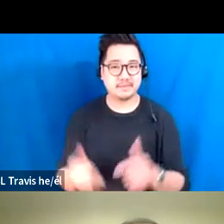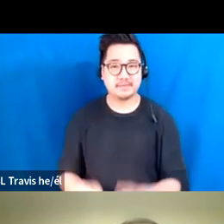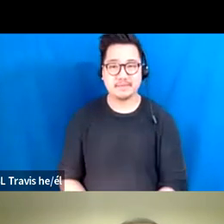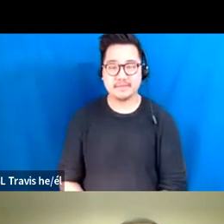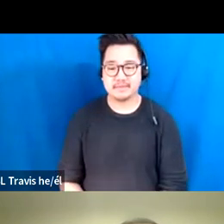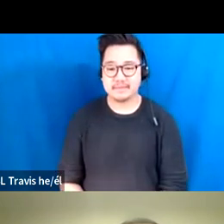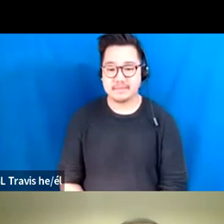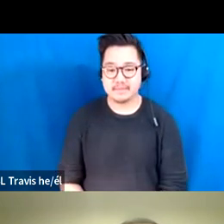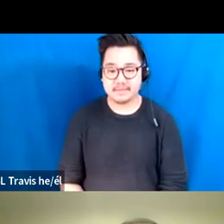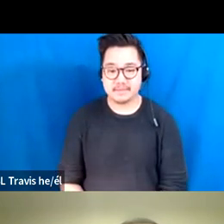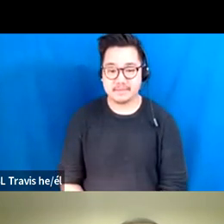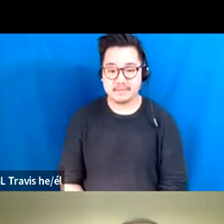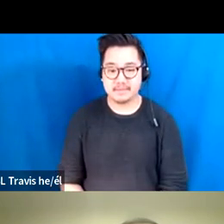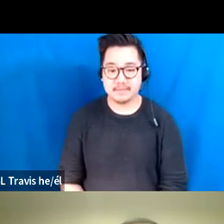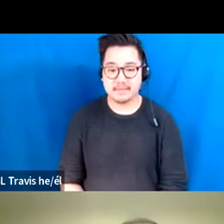come on